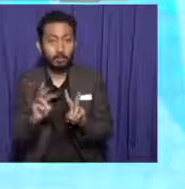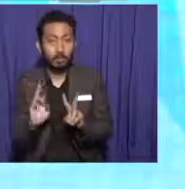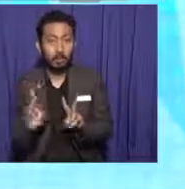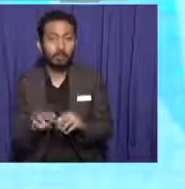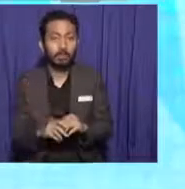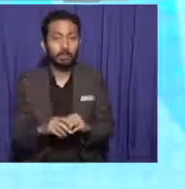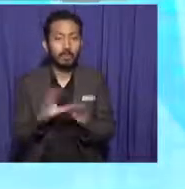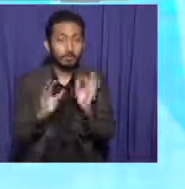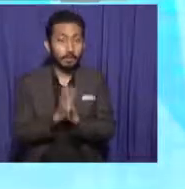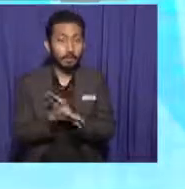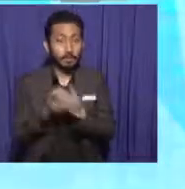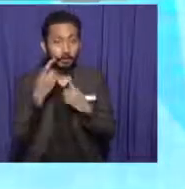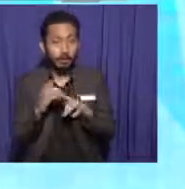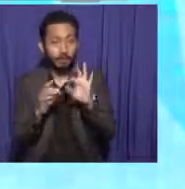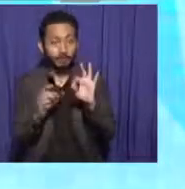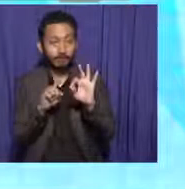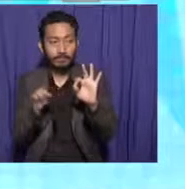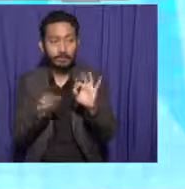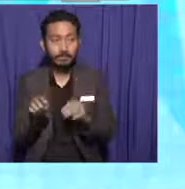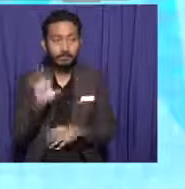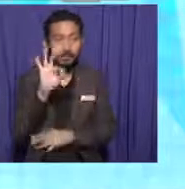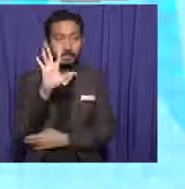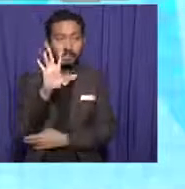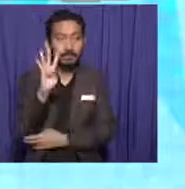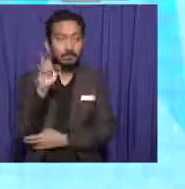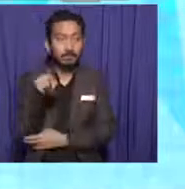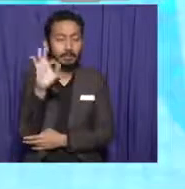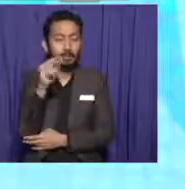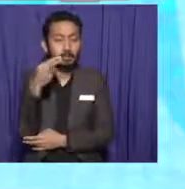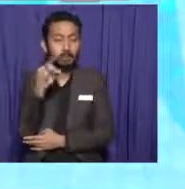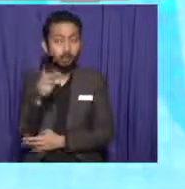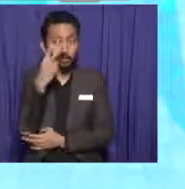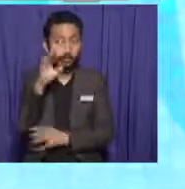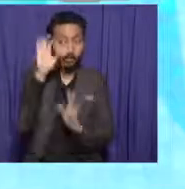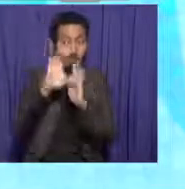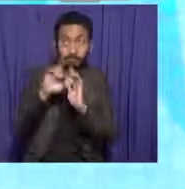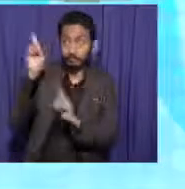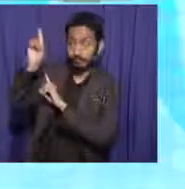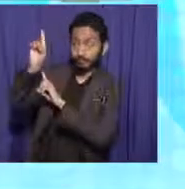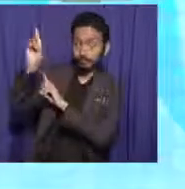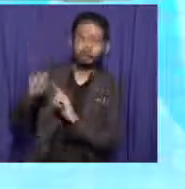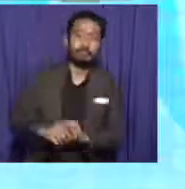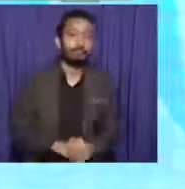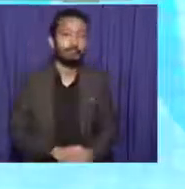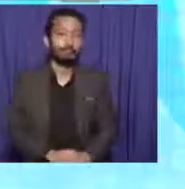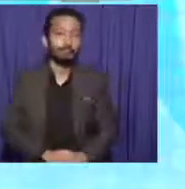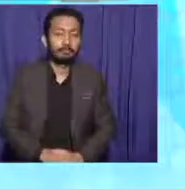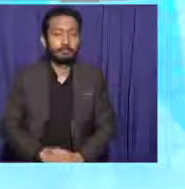to 6000 over 2 pi. So, the frequency is equal to